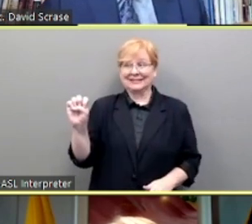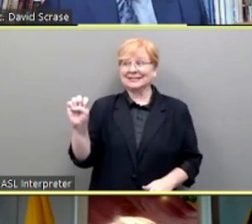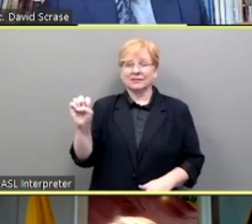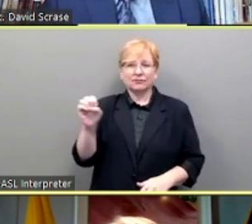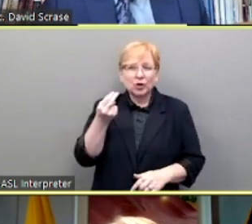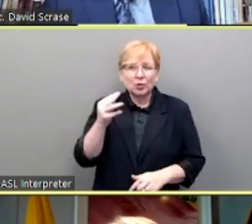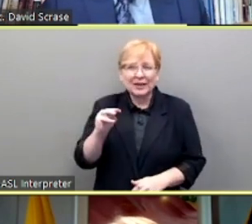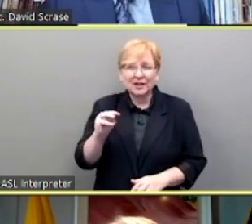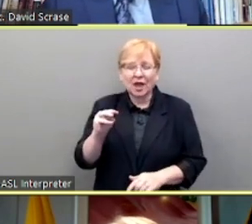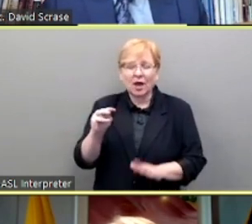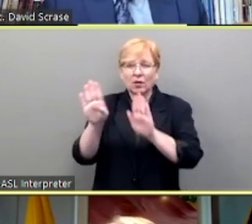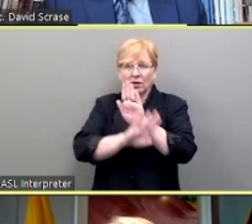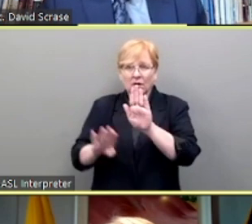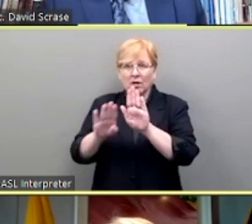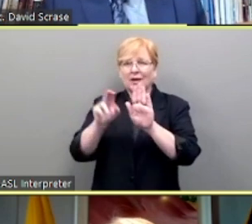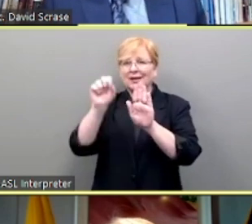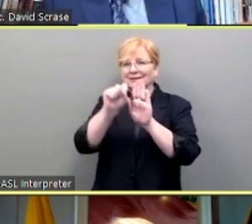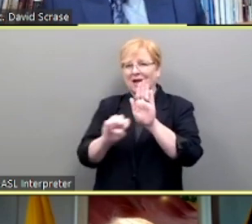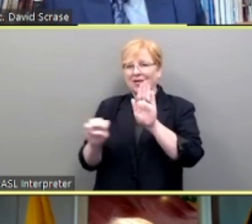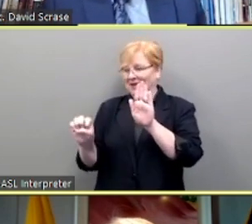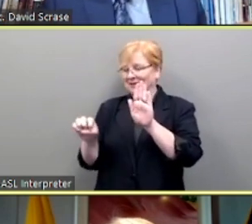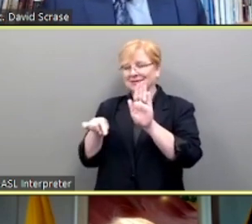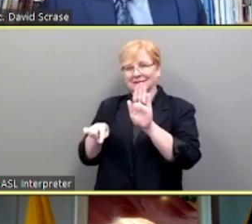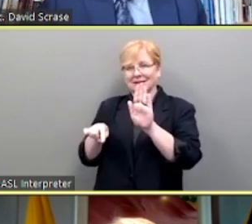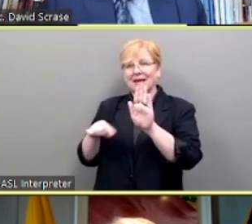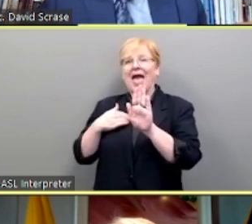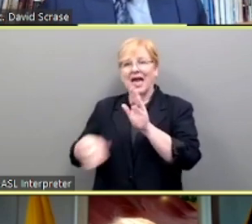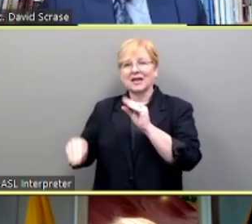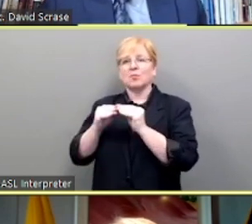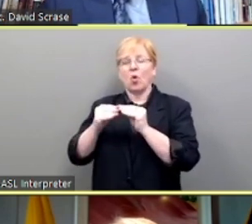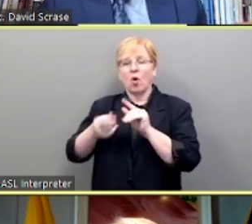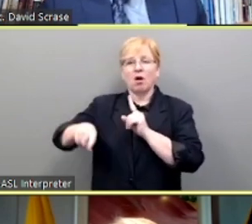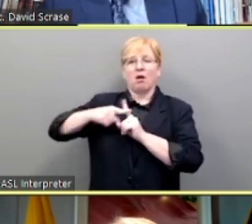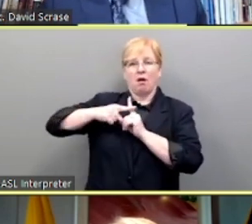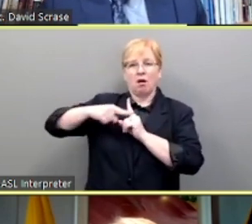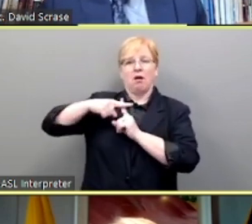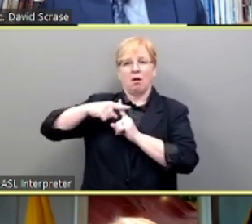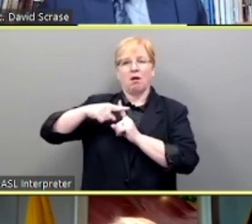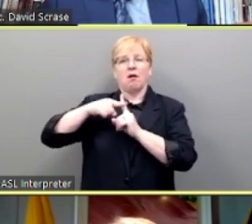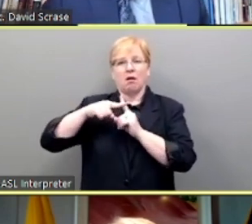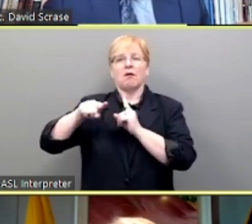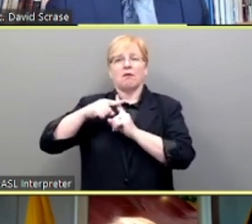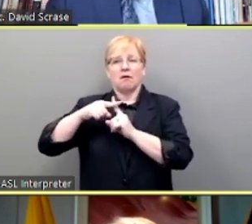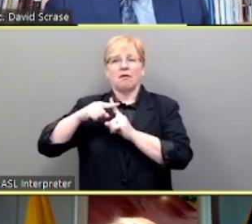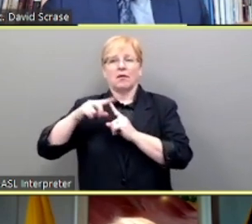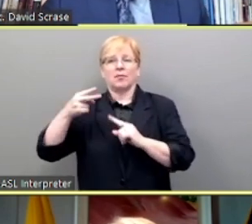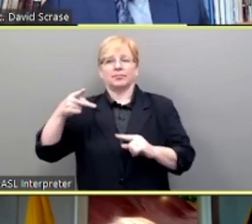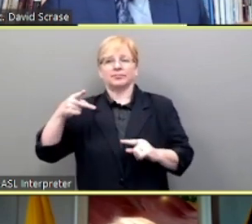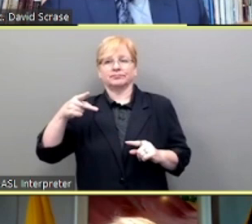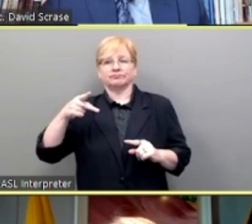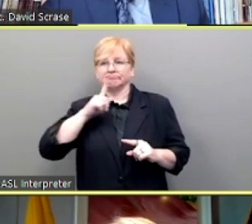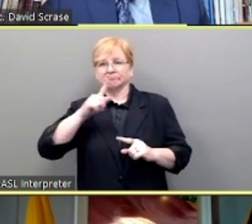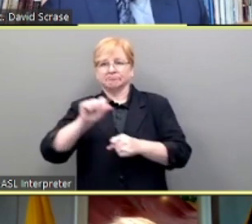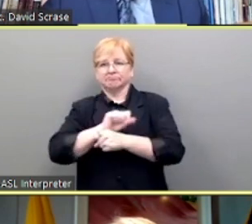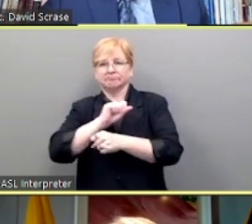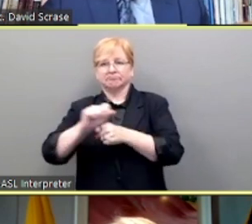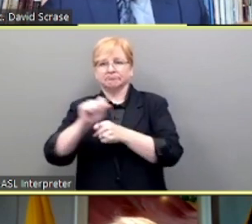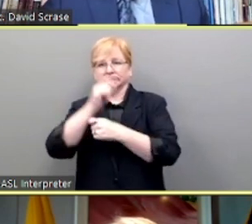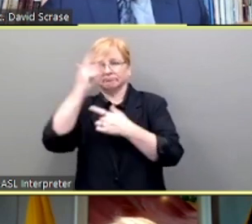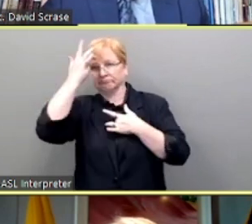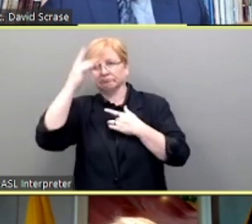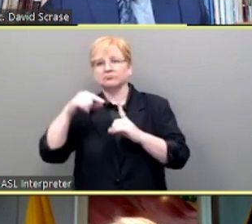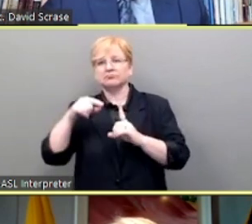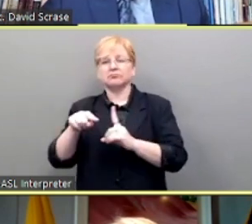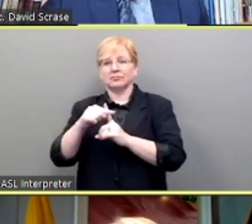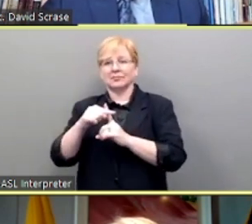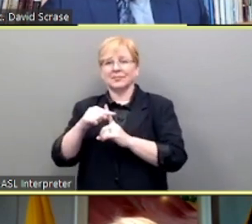is actually seeing more positive cases per day than even the central region that includes